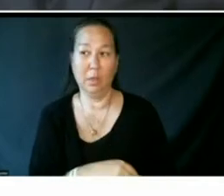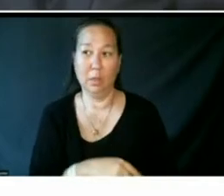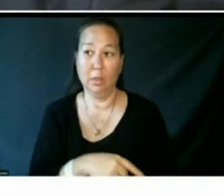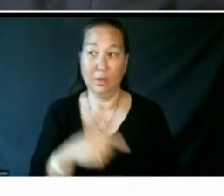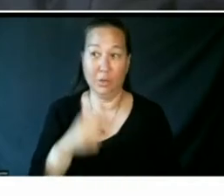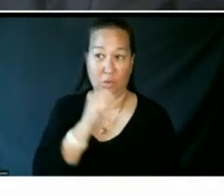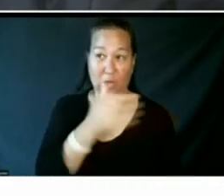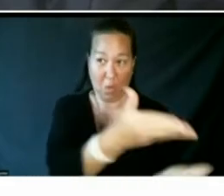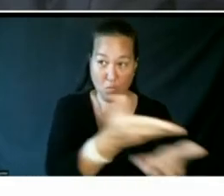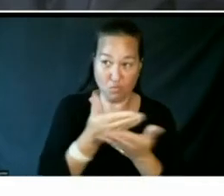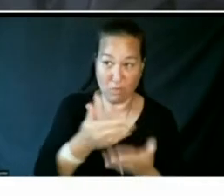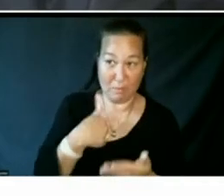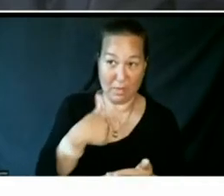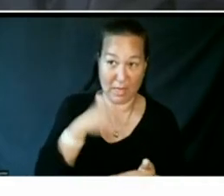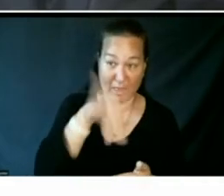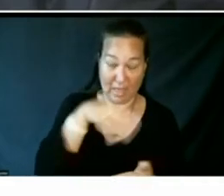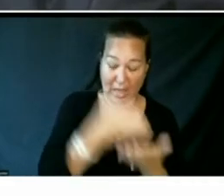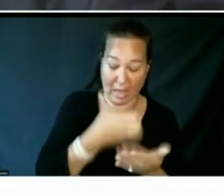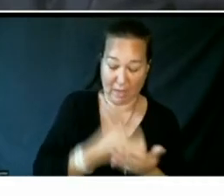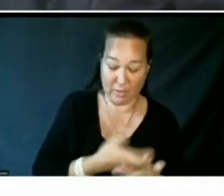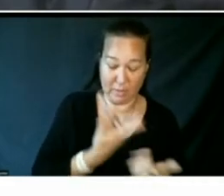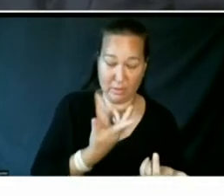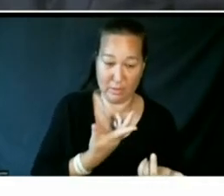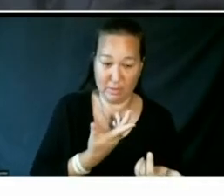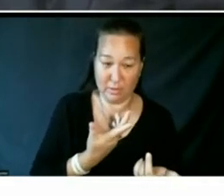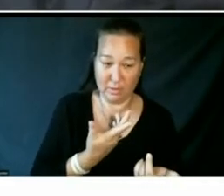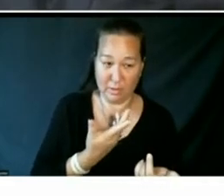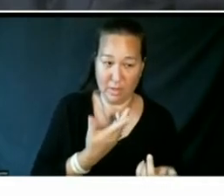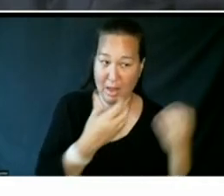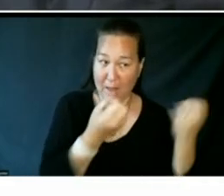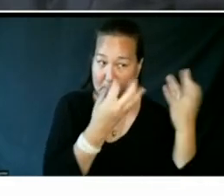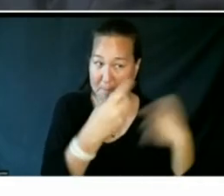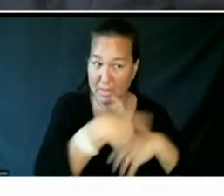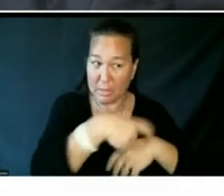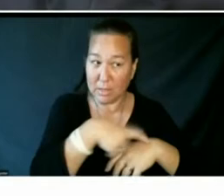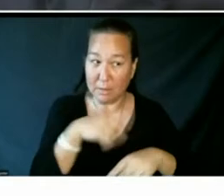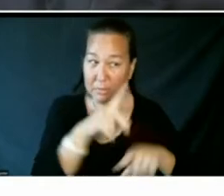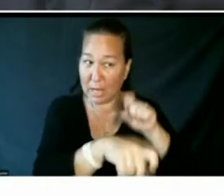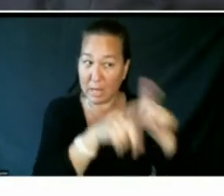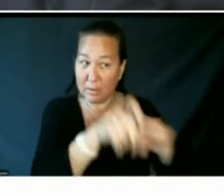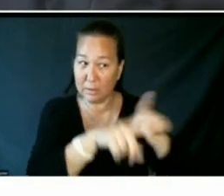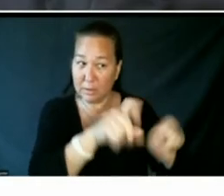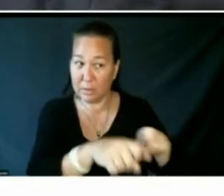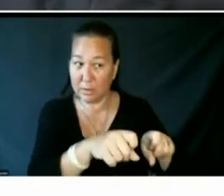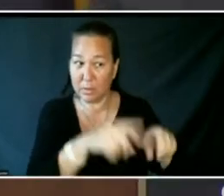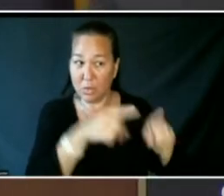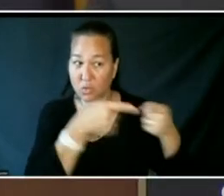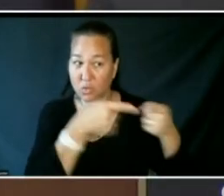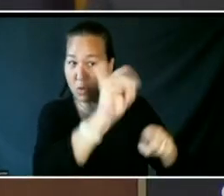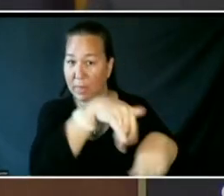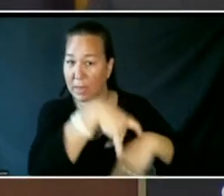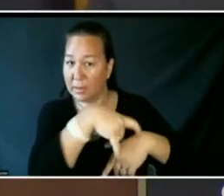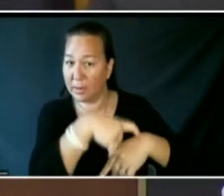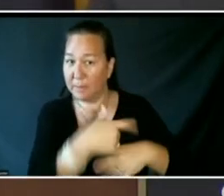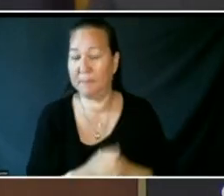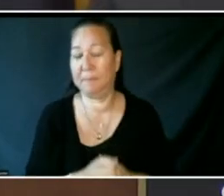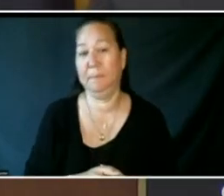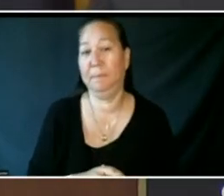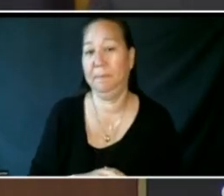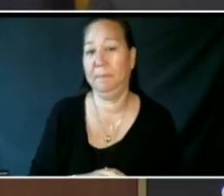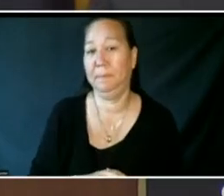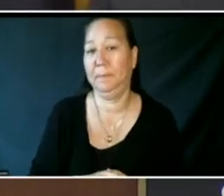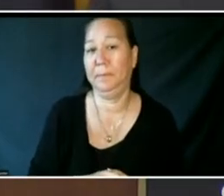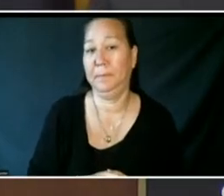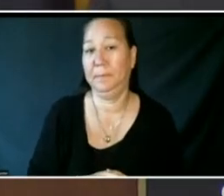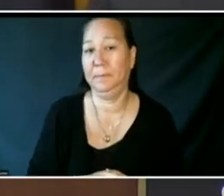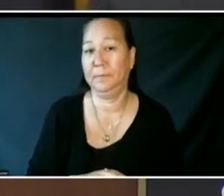evidence, which was repeated in different iterations for some period of time. At some point, did one of them